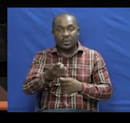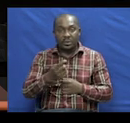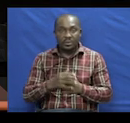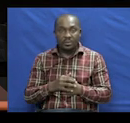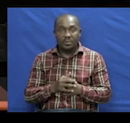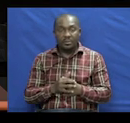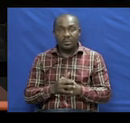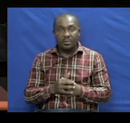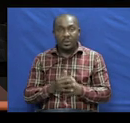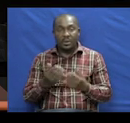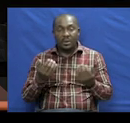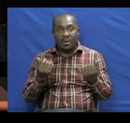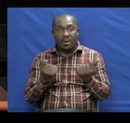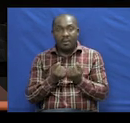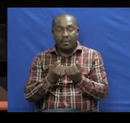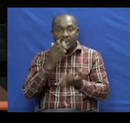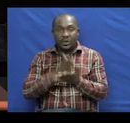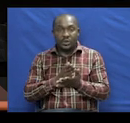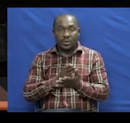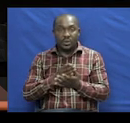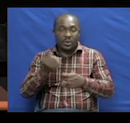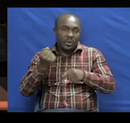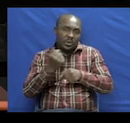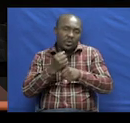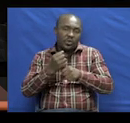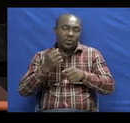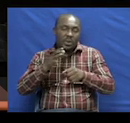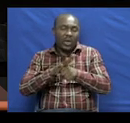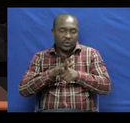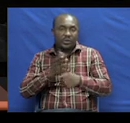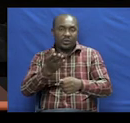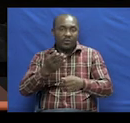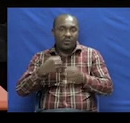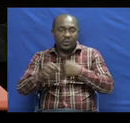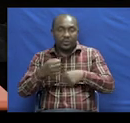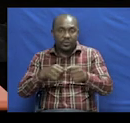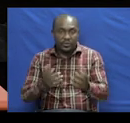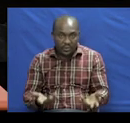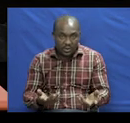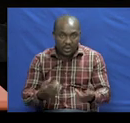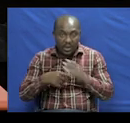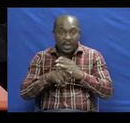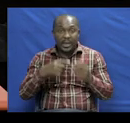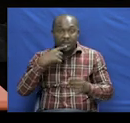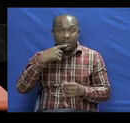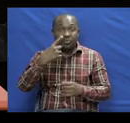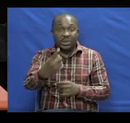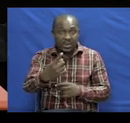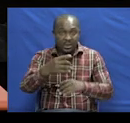speaking. So make sure you do a lot of practice in speaking